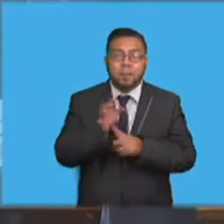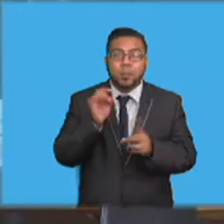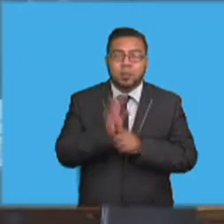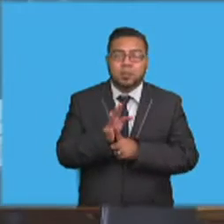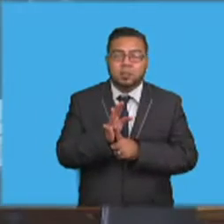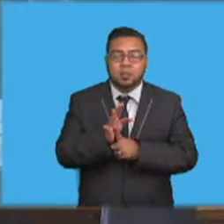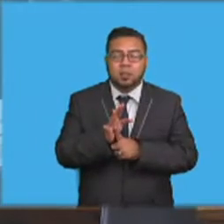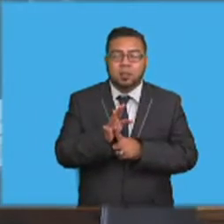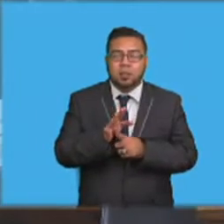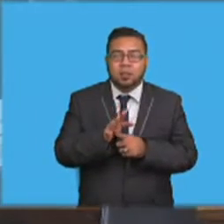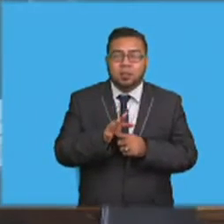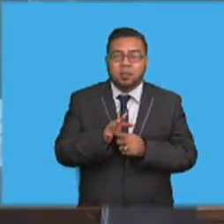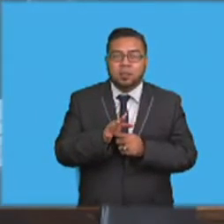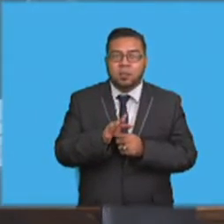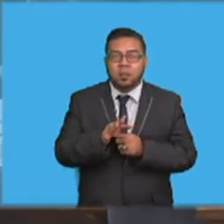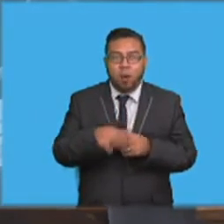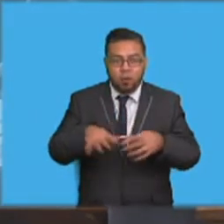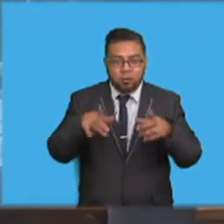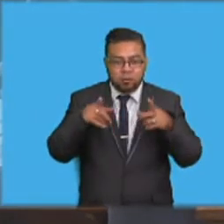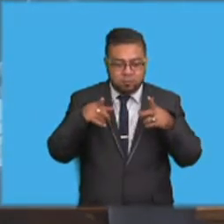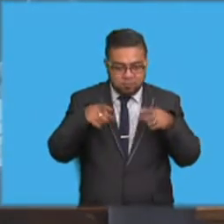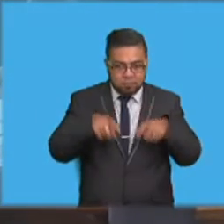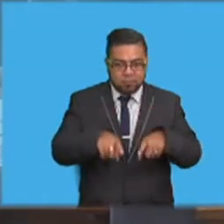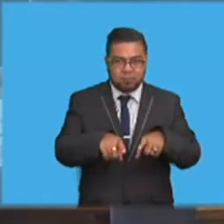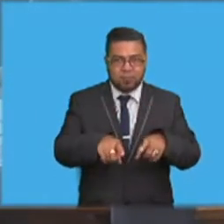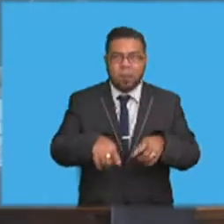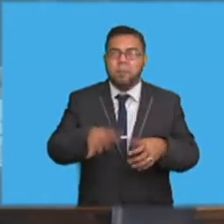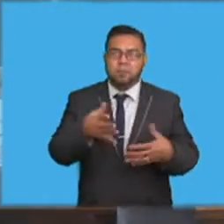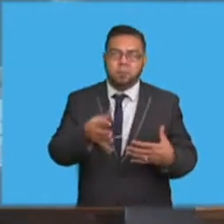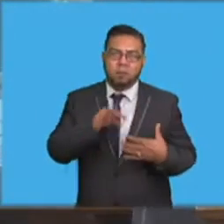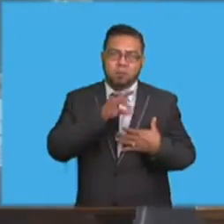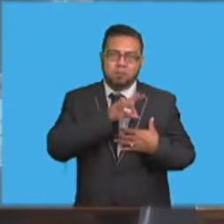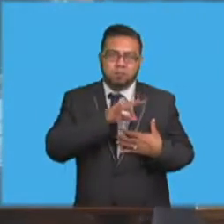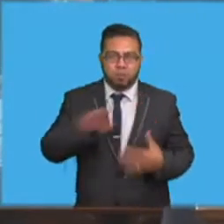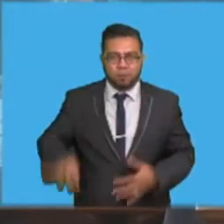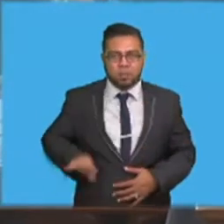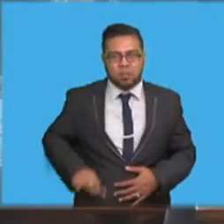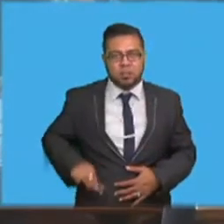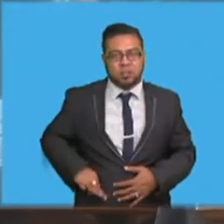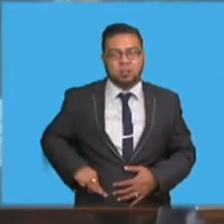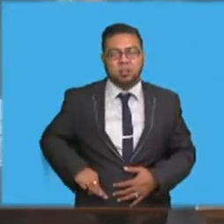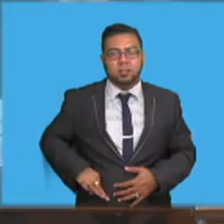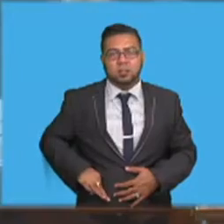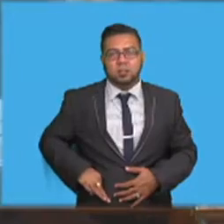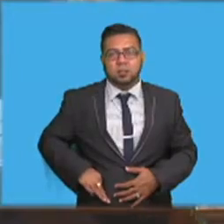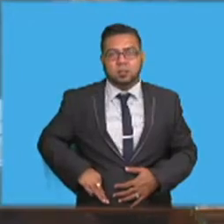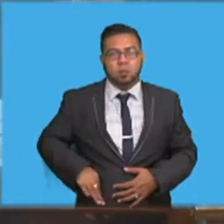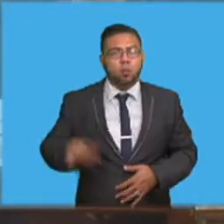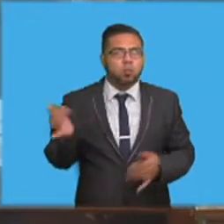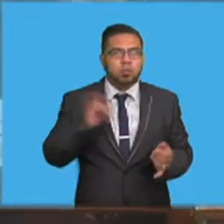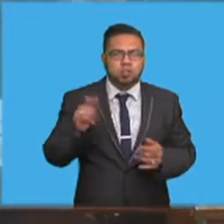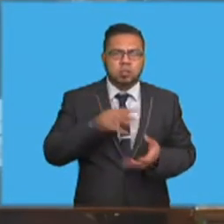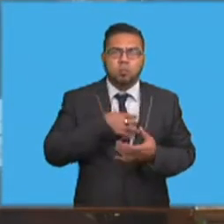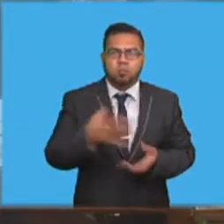of sustainability over short-term profits? Madam Speaker, the time is